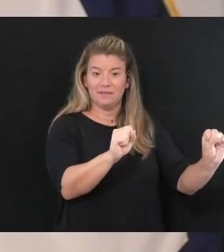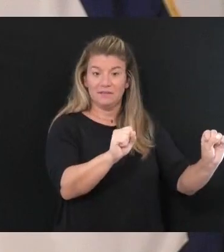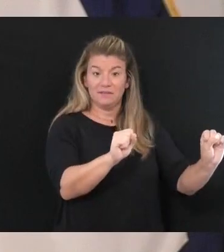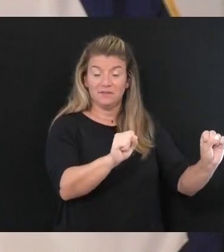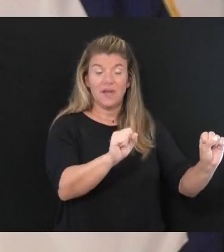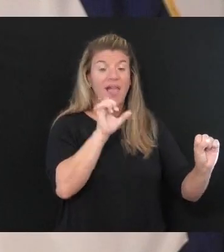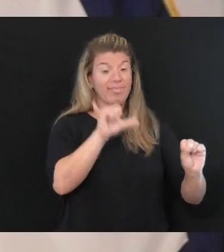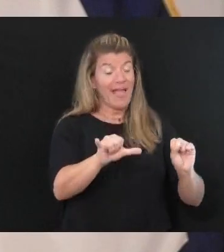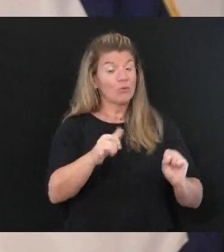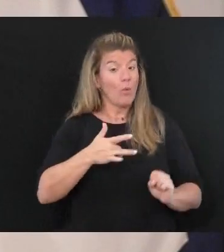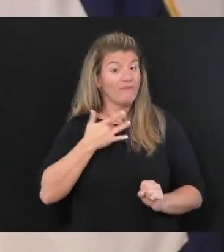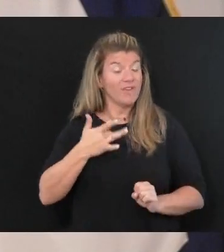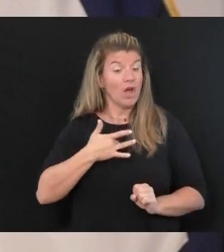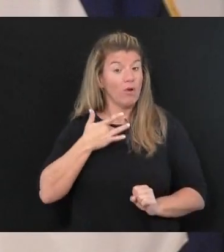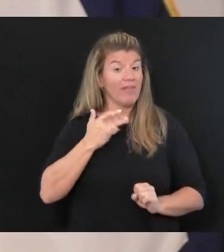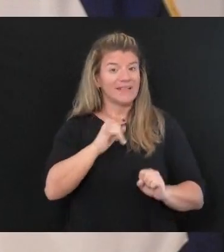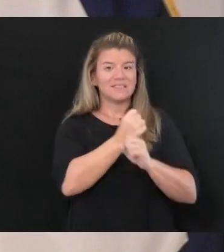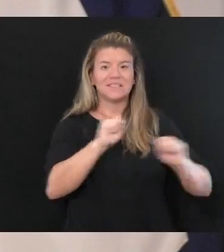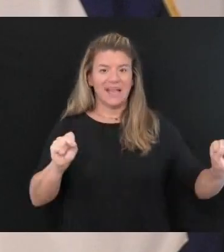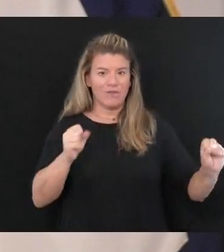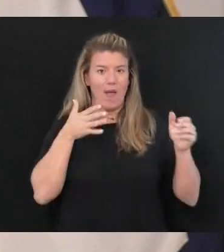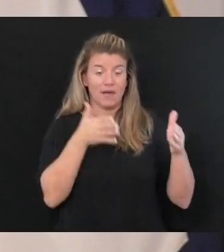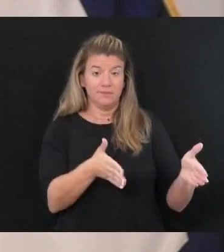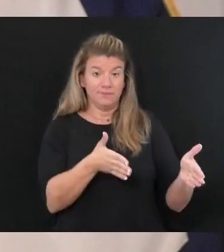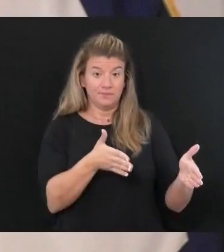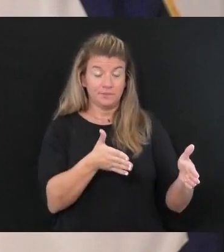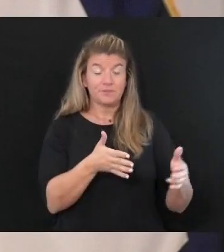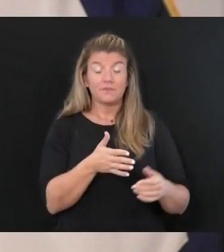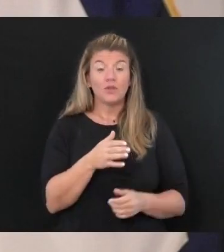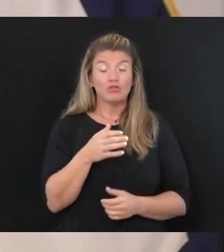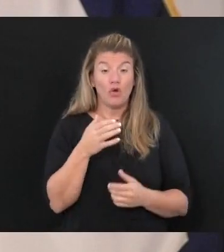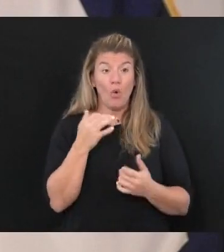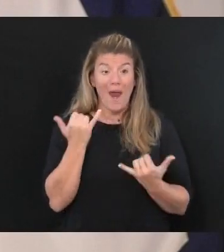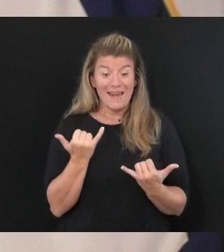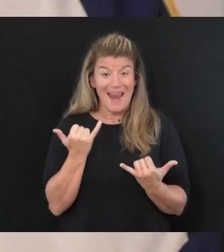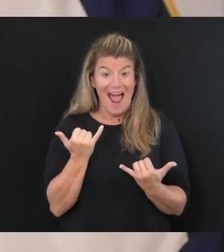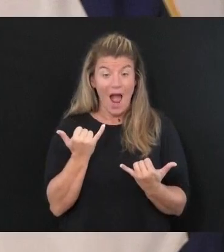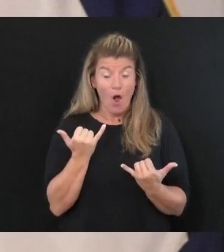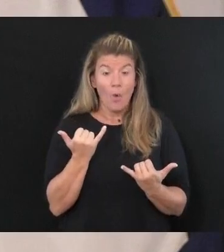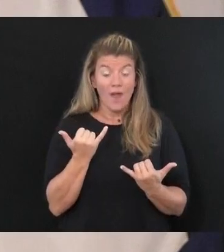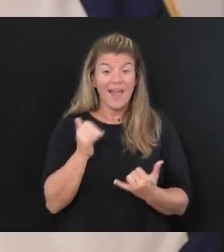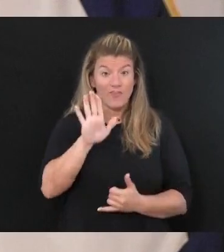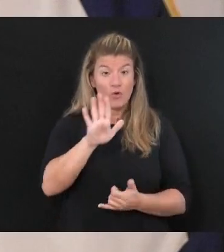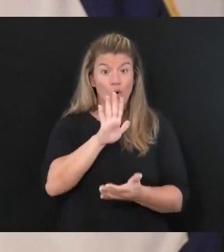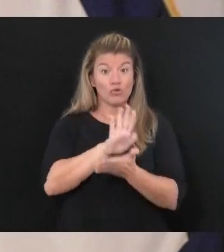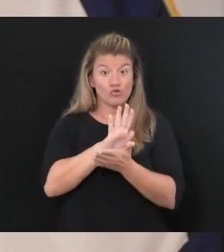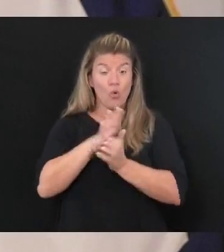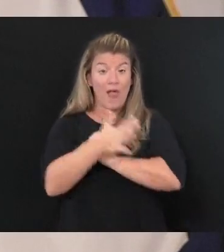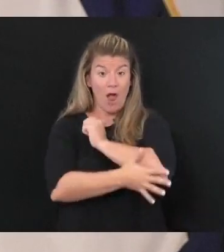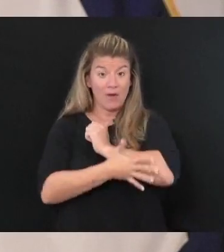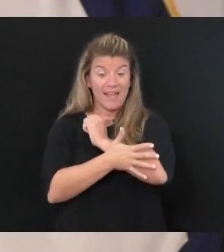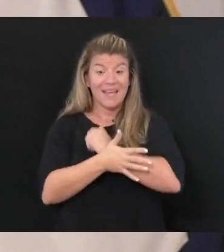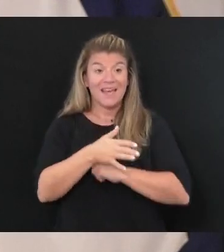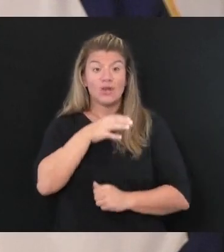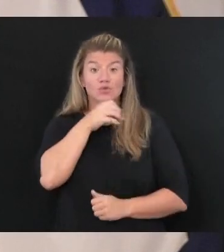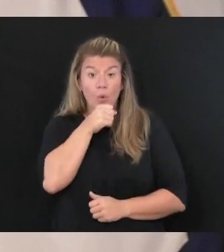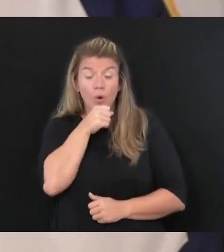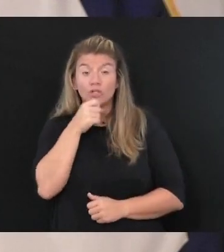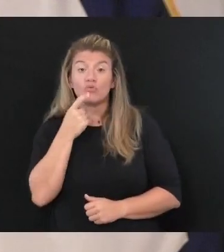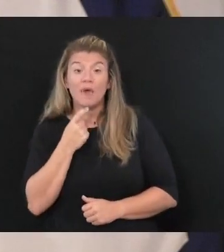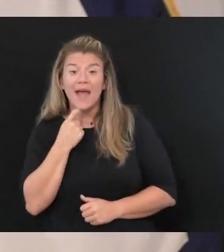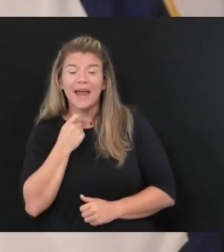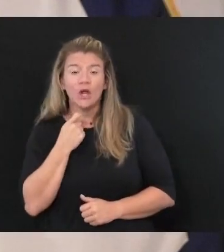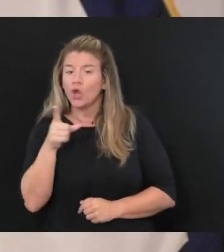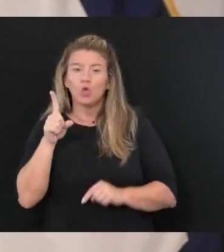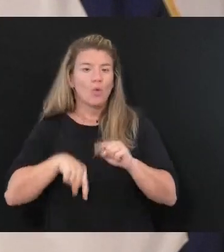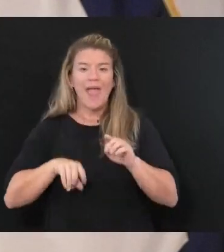we feel like that needs to be. And so if you're orange or red, you will not open until